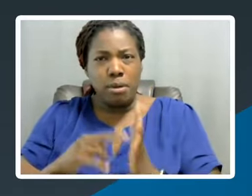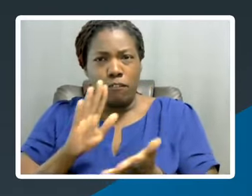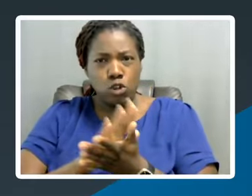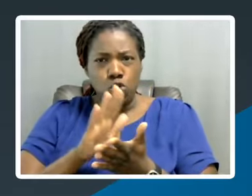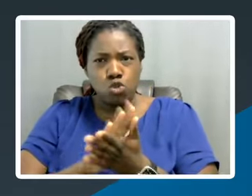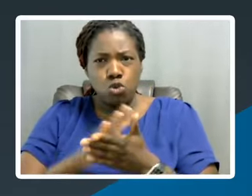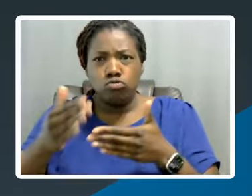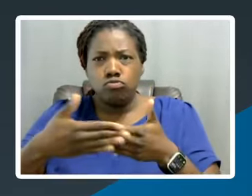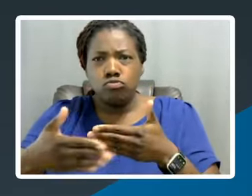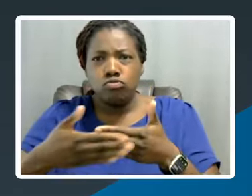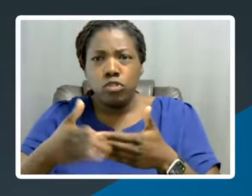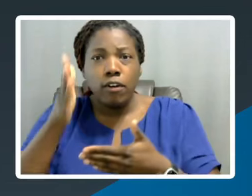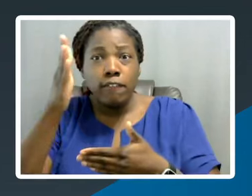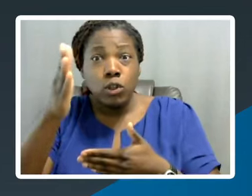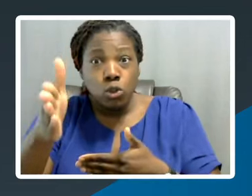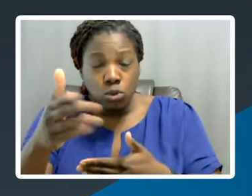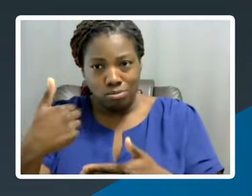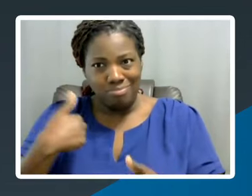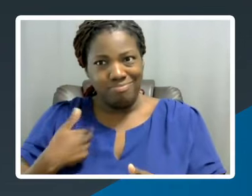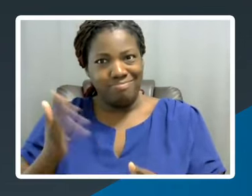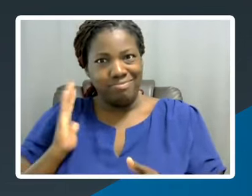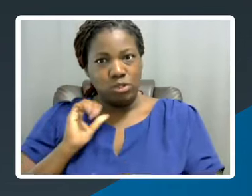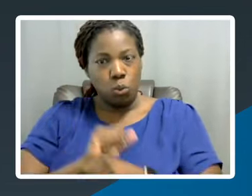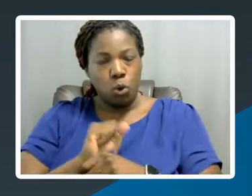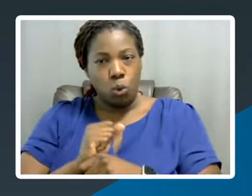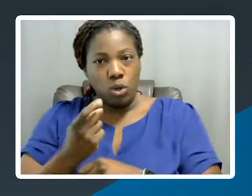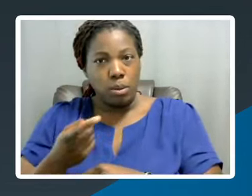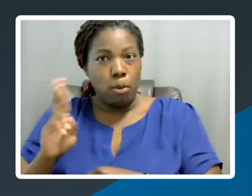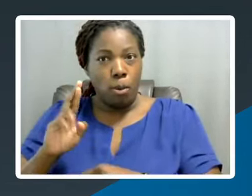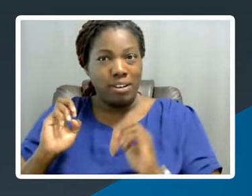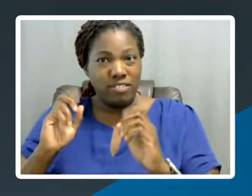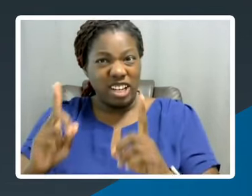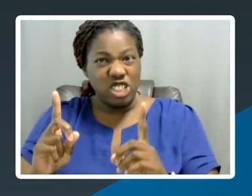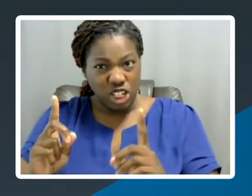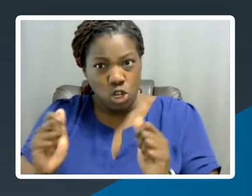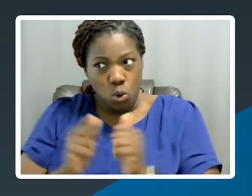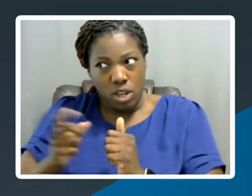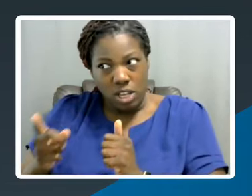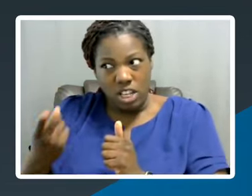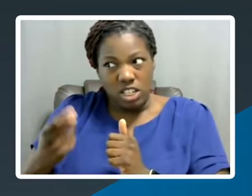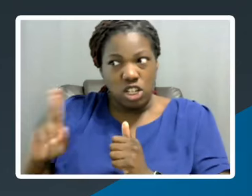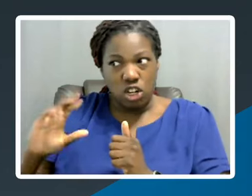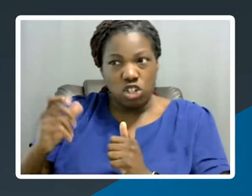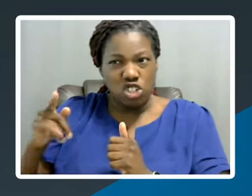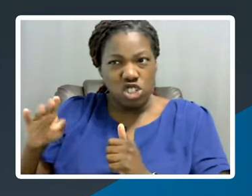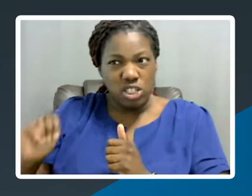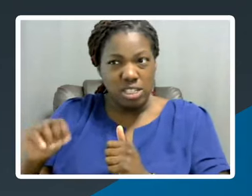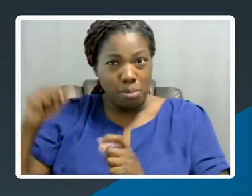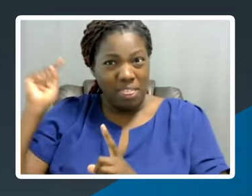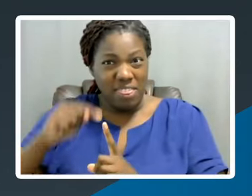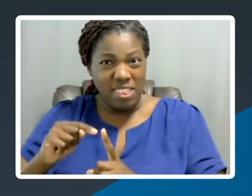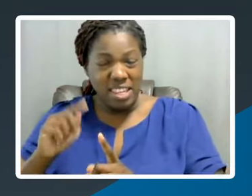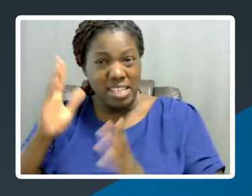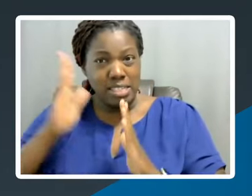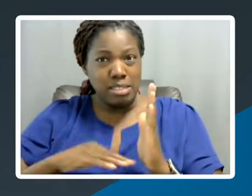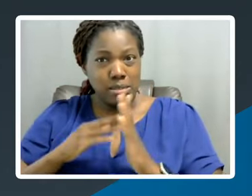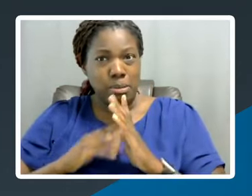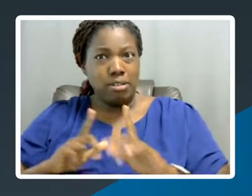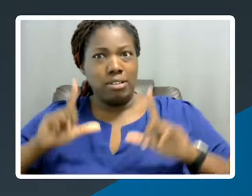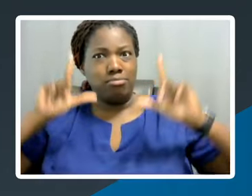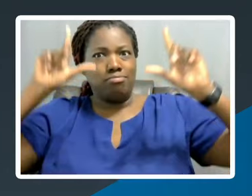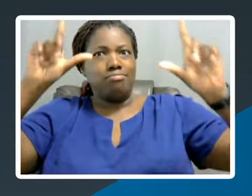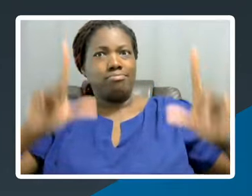the Department of Education with Dr. Chisholm, I walked in one day to my office and somebody had put this painting up on my wall.